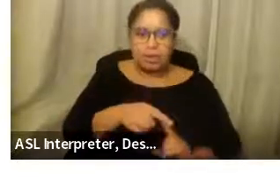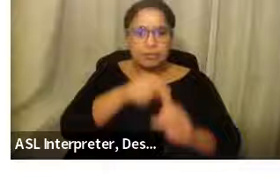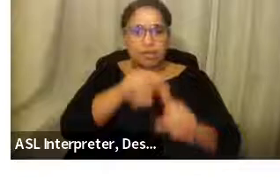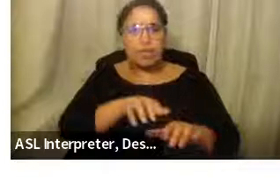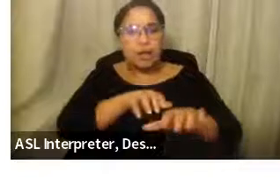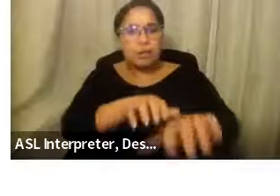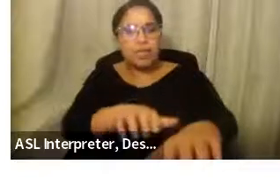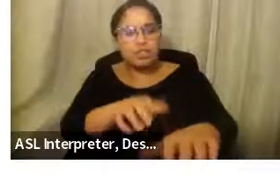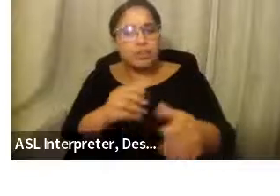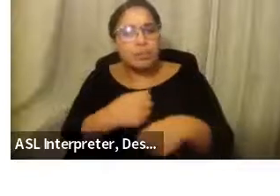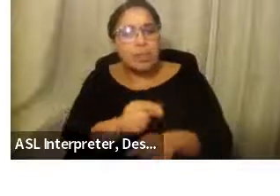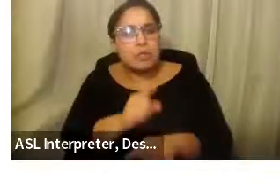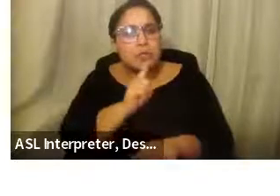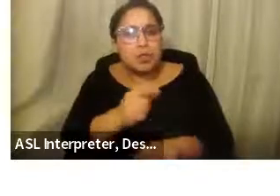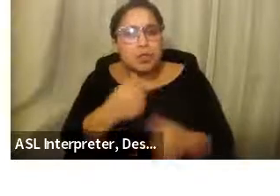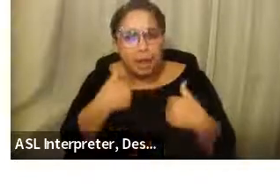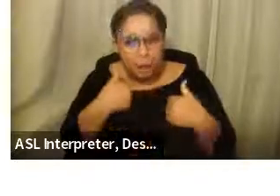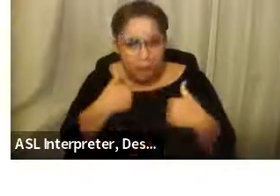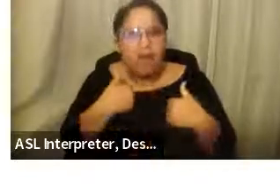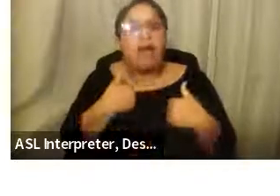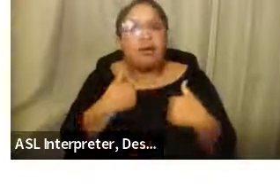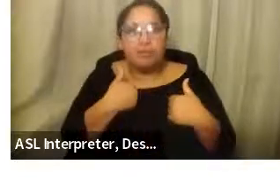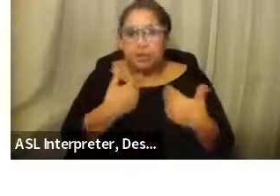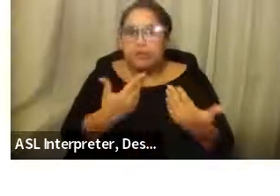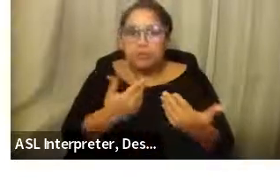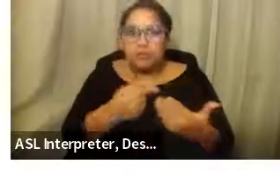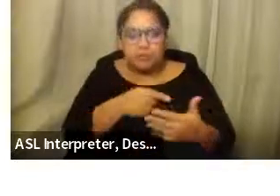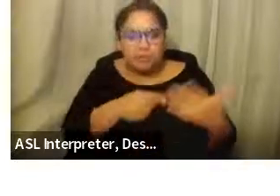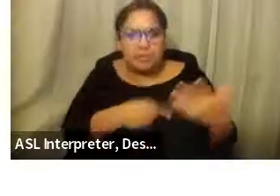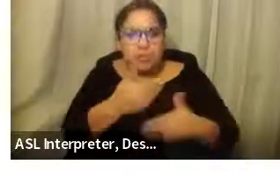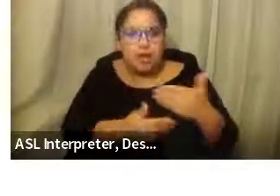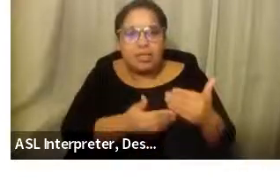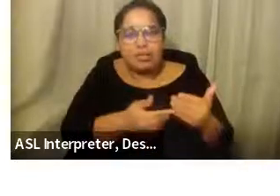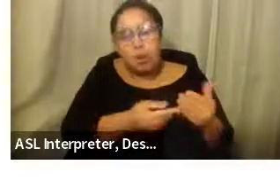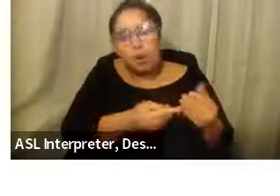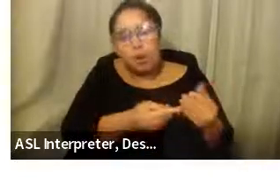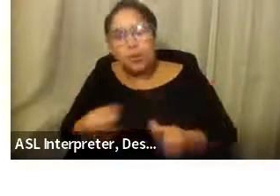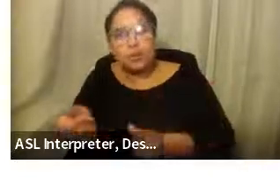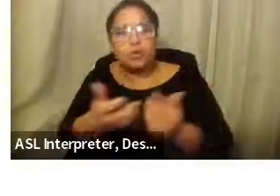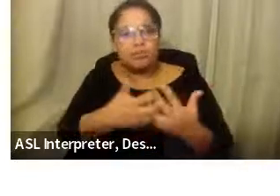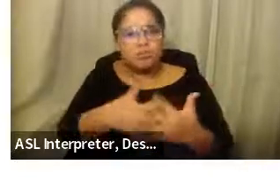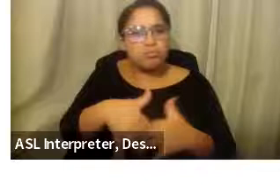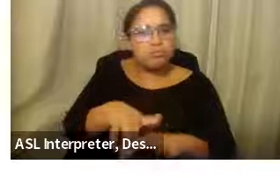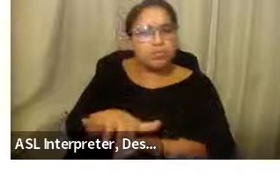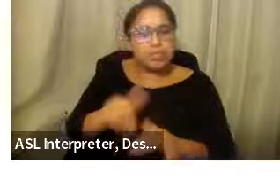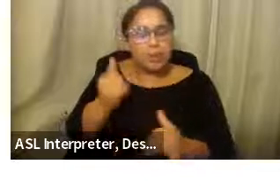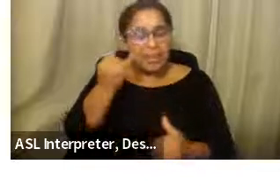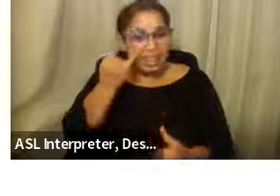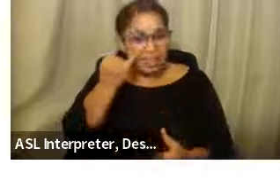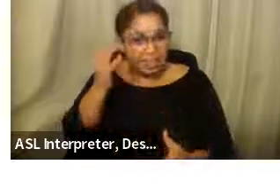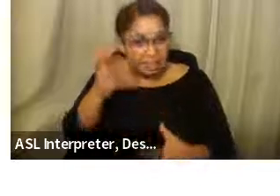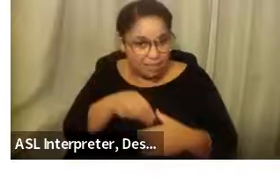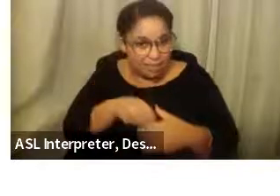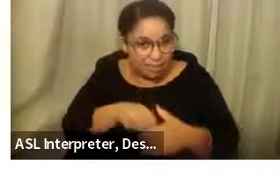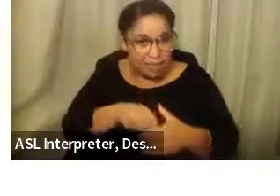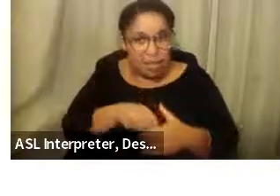with solutions to make that more seamless, I think is an excellent suggestion. And the logistics of that, if it includes medication, can